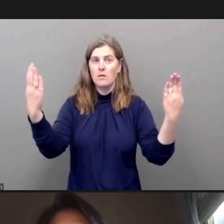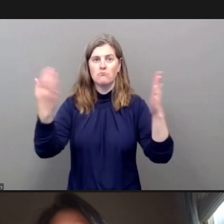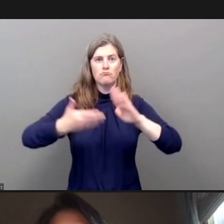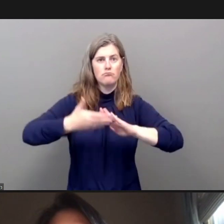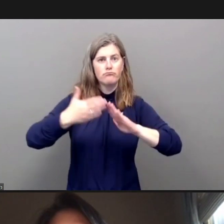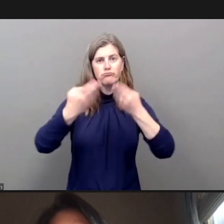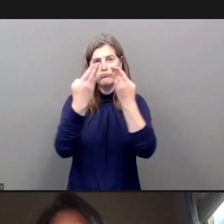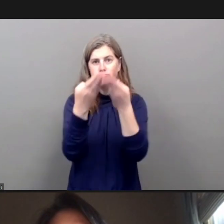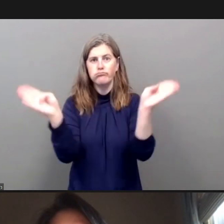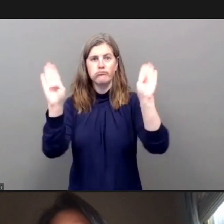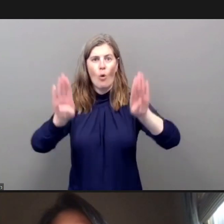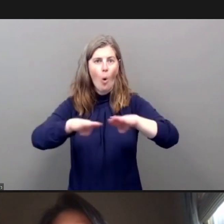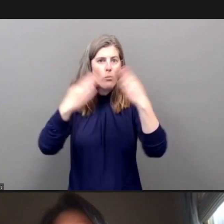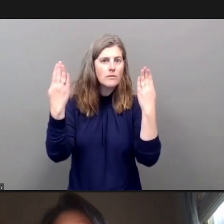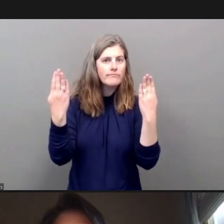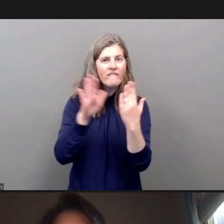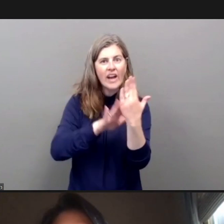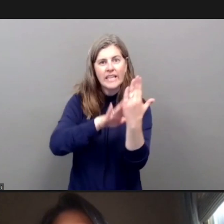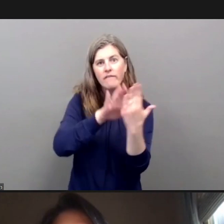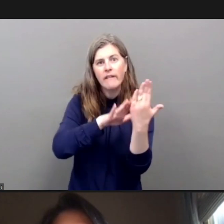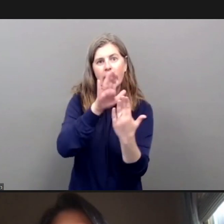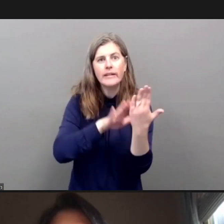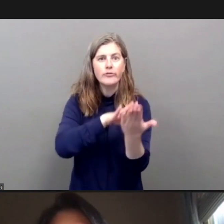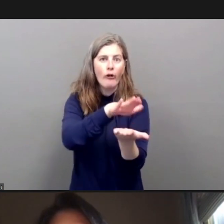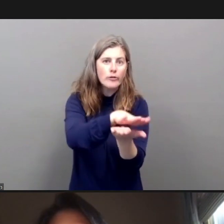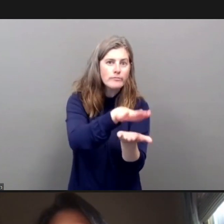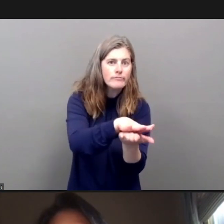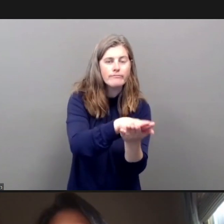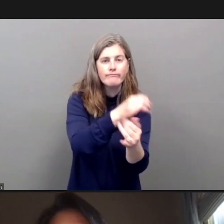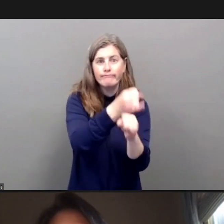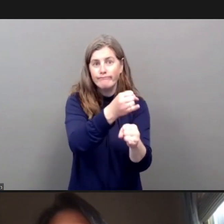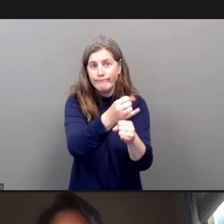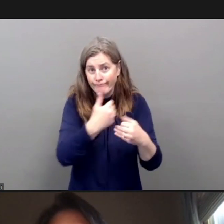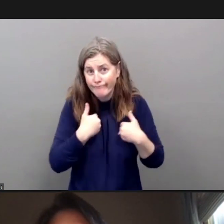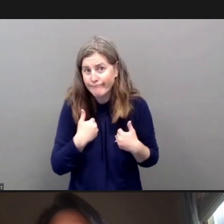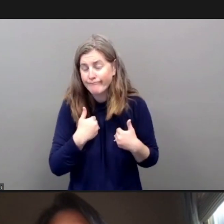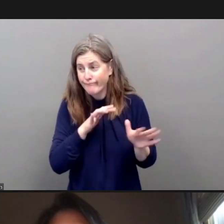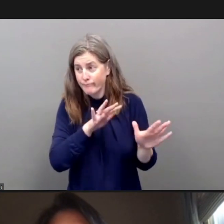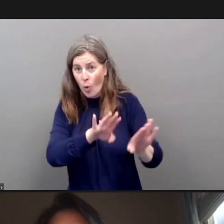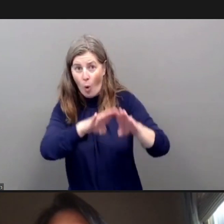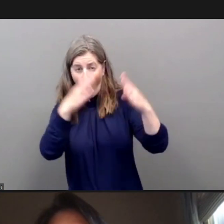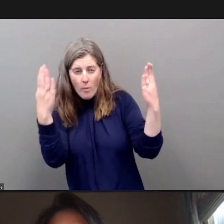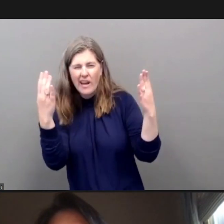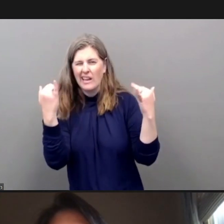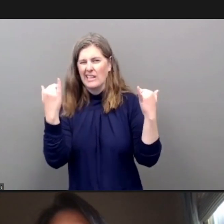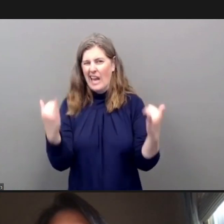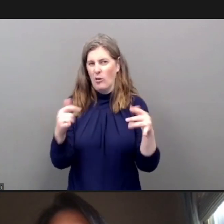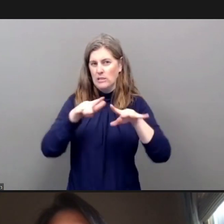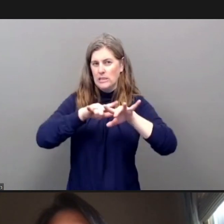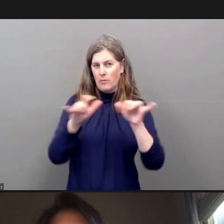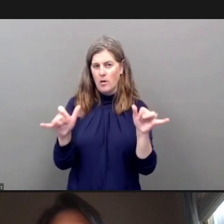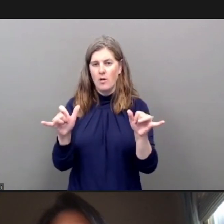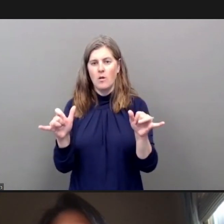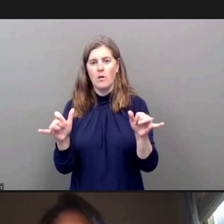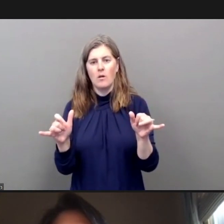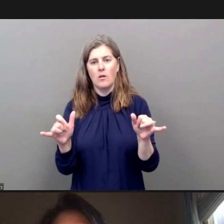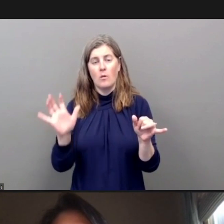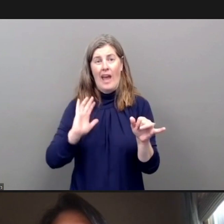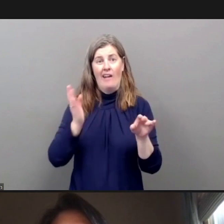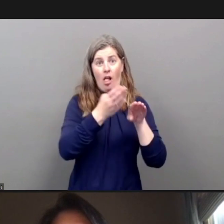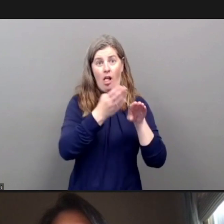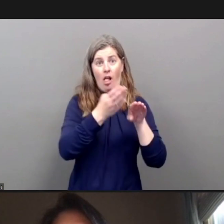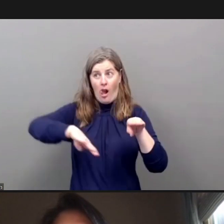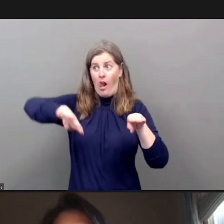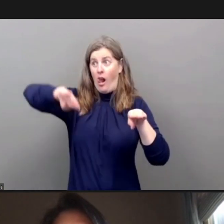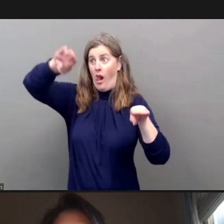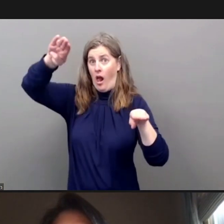operating back on campus, and now that we're dealing with this, we had been dealing with this surge in